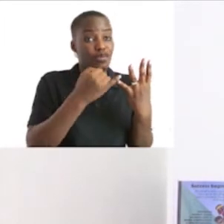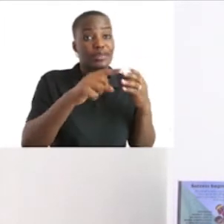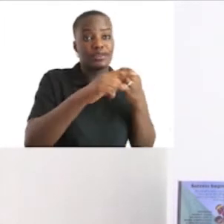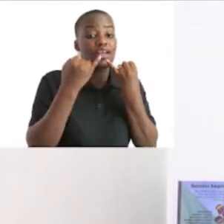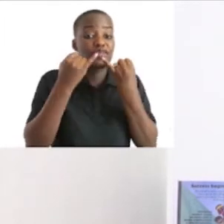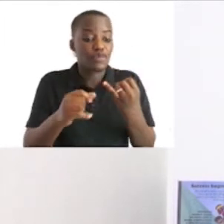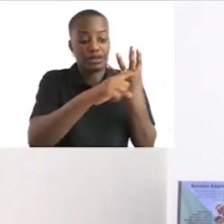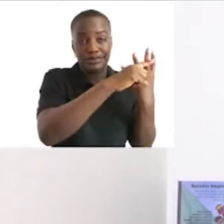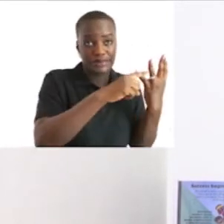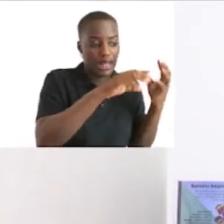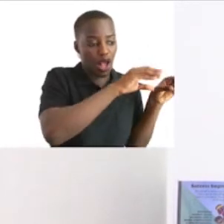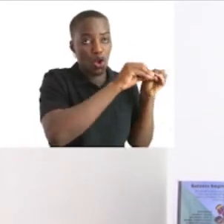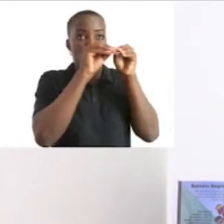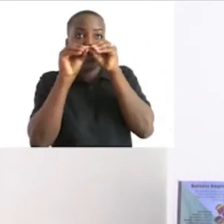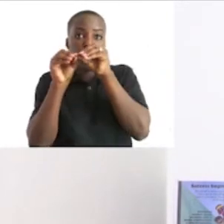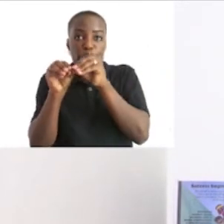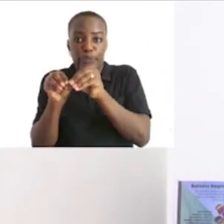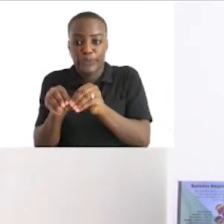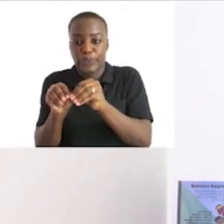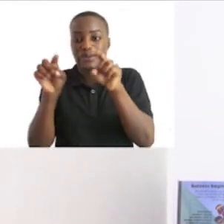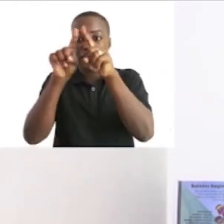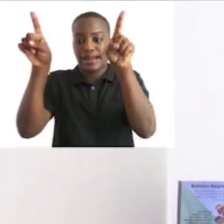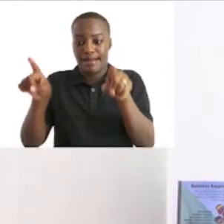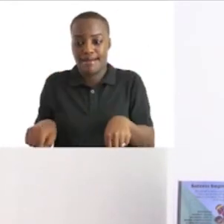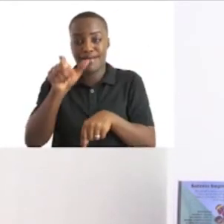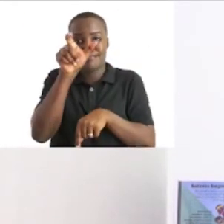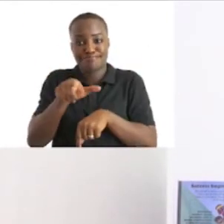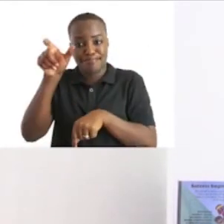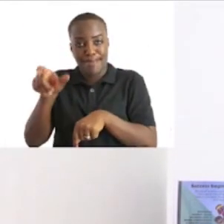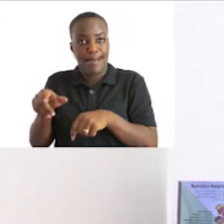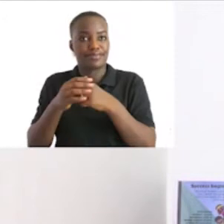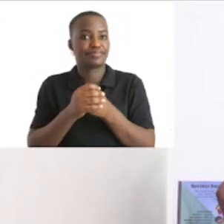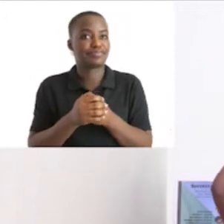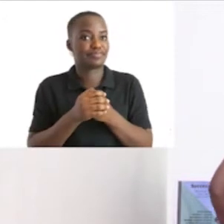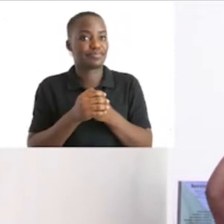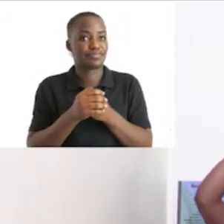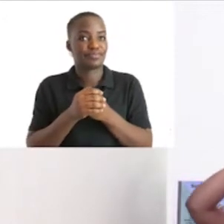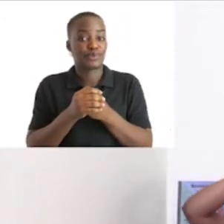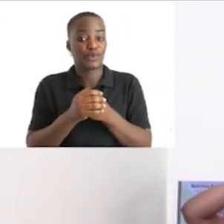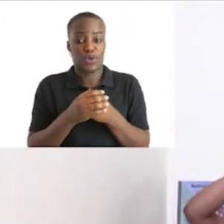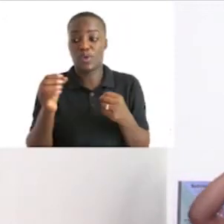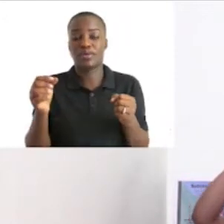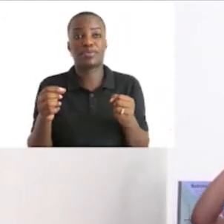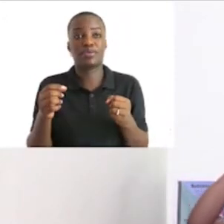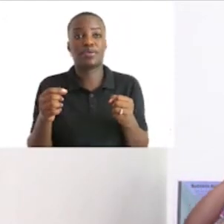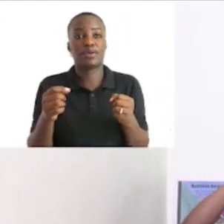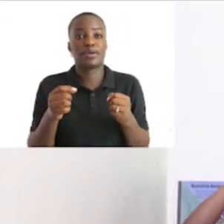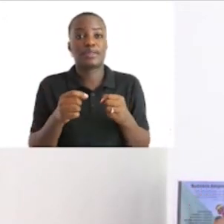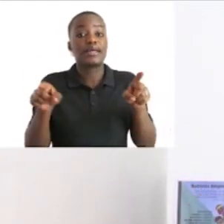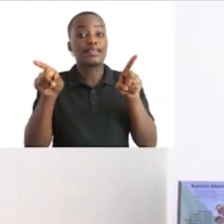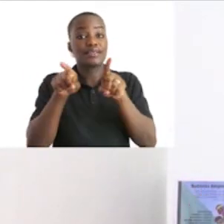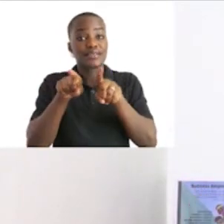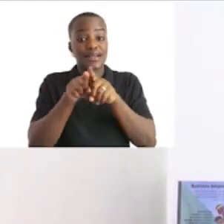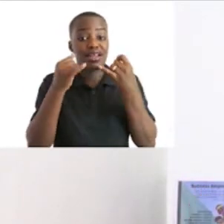the tally and put it in a bar graph. So the 2 are showing the